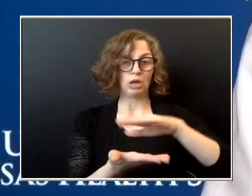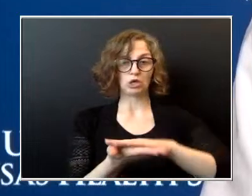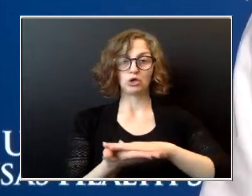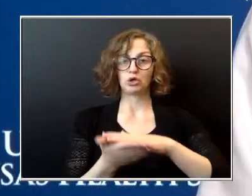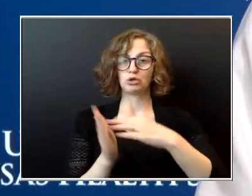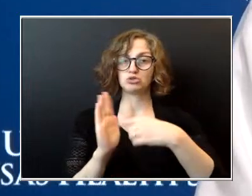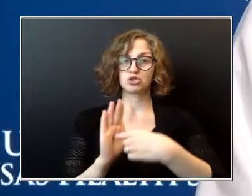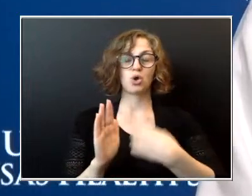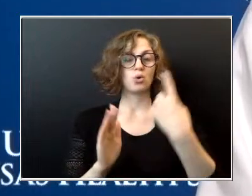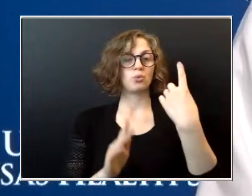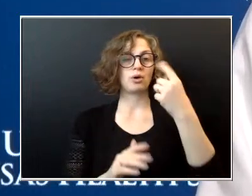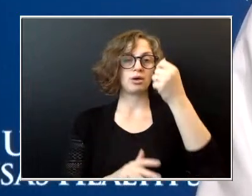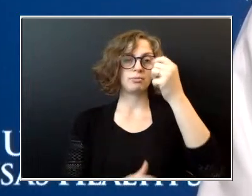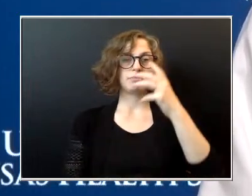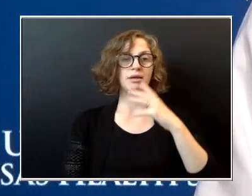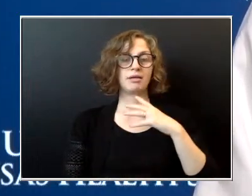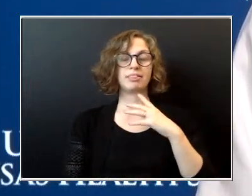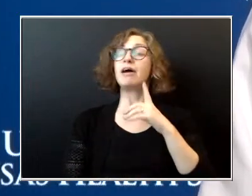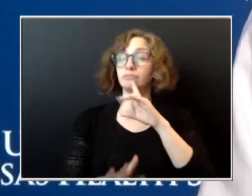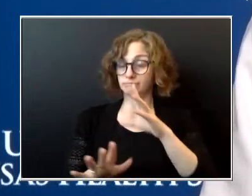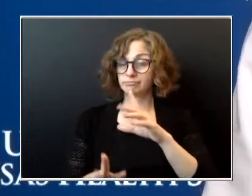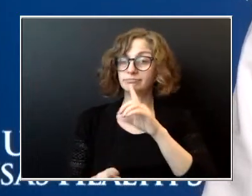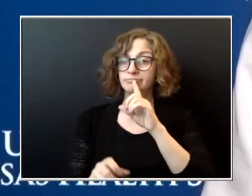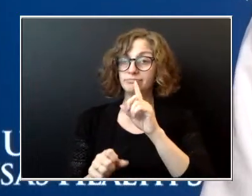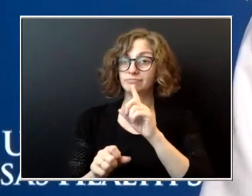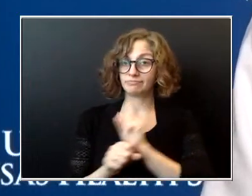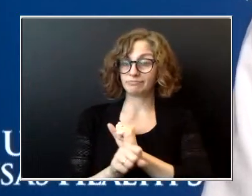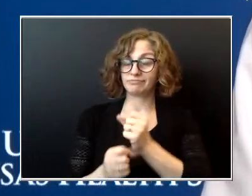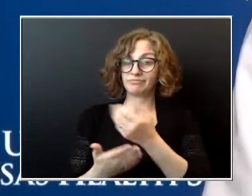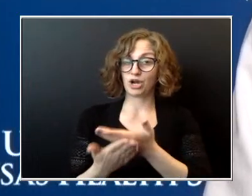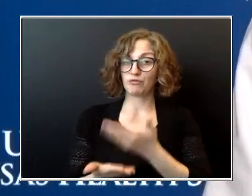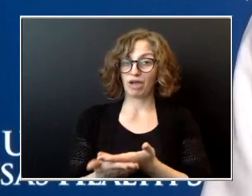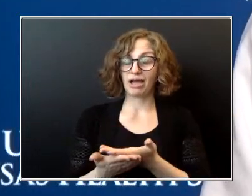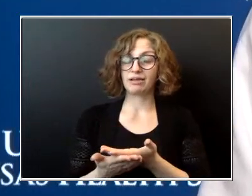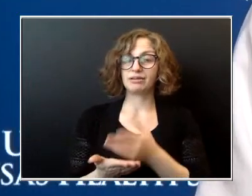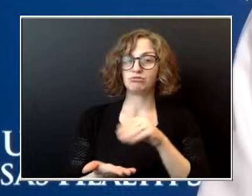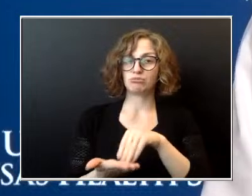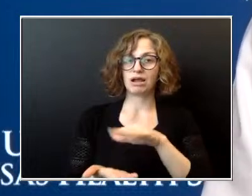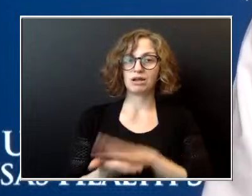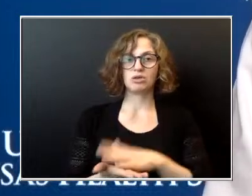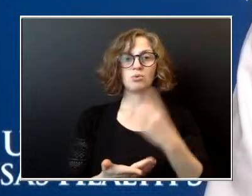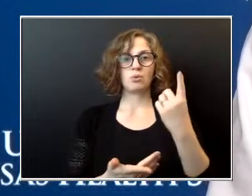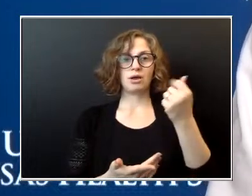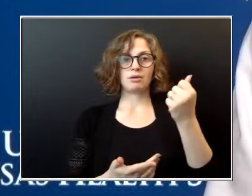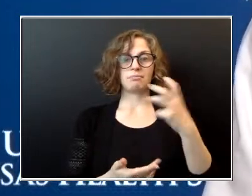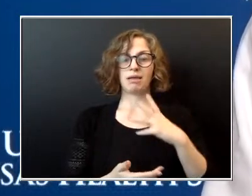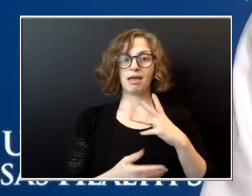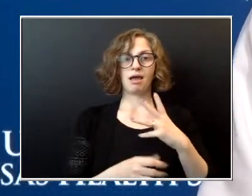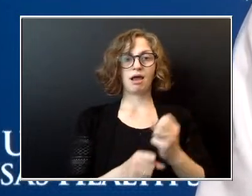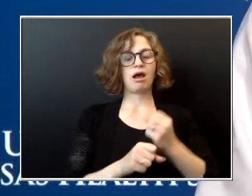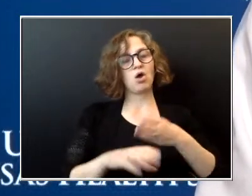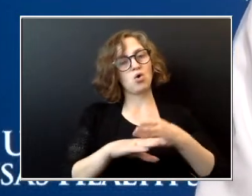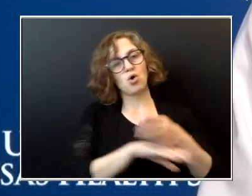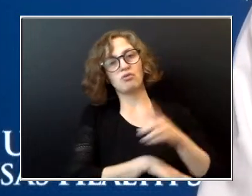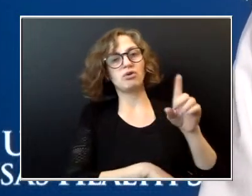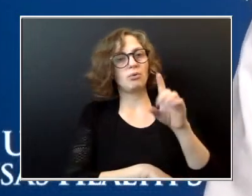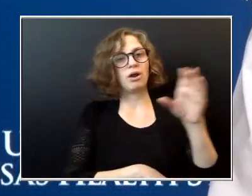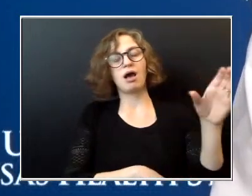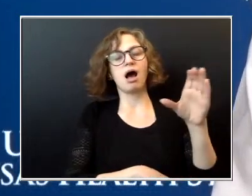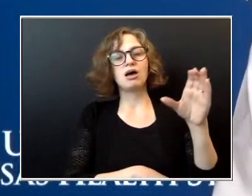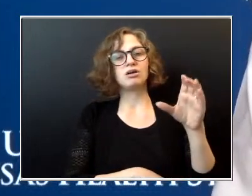actually verified records of him getting at least over 100 vaccination doses. He was investigated for fraud